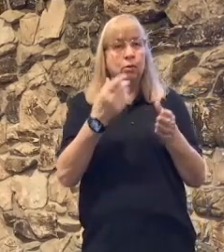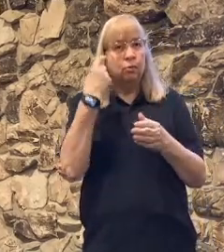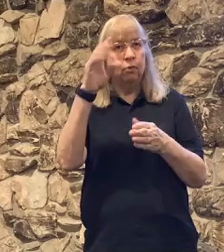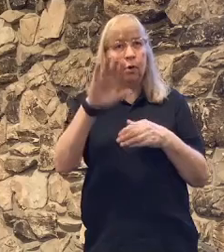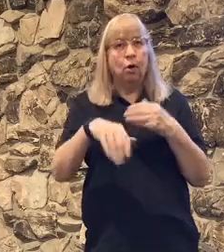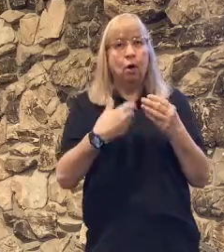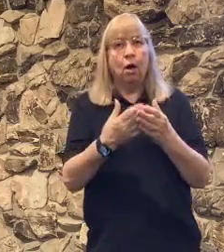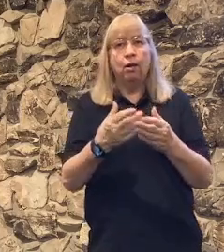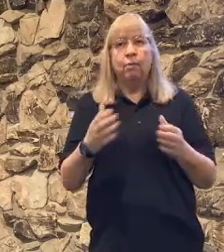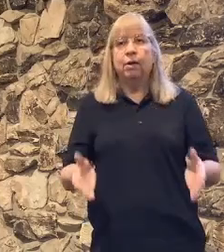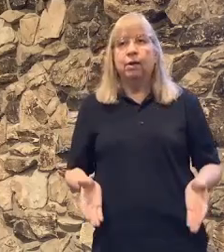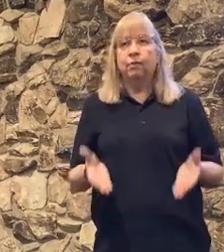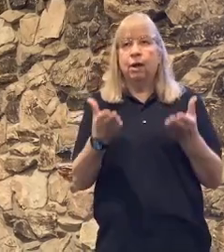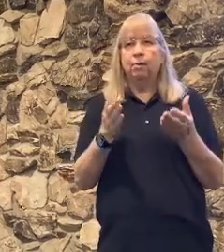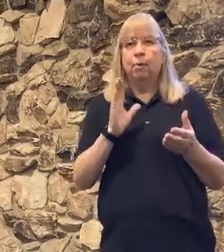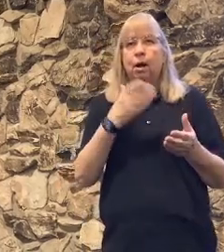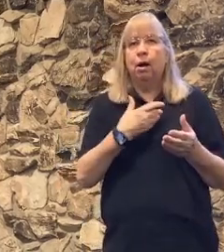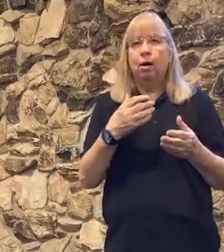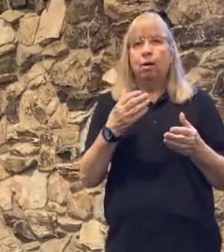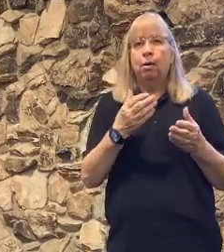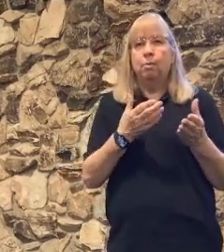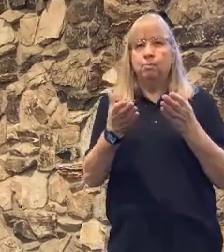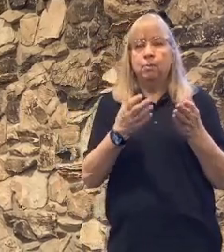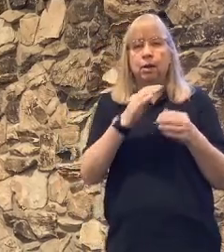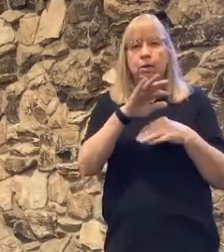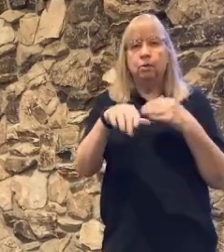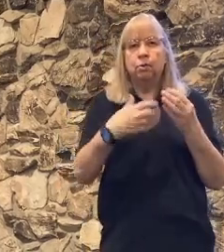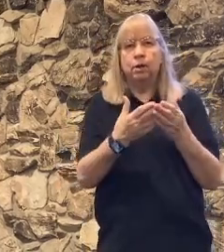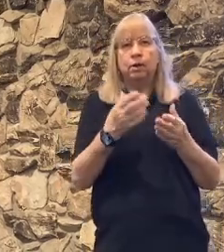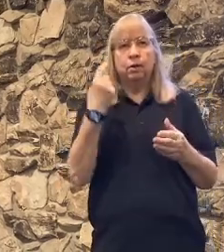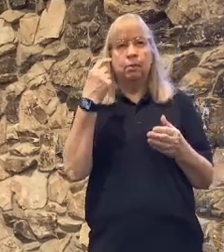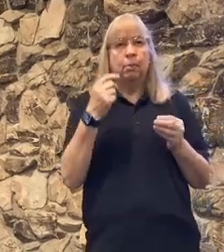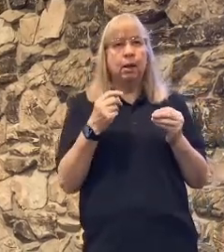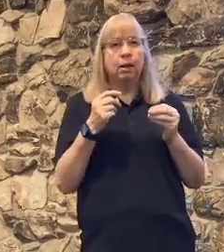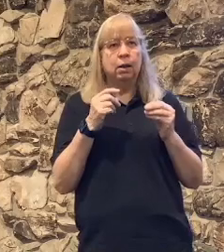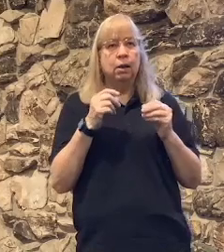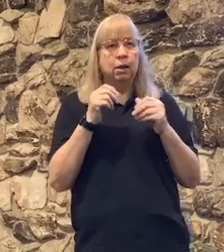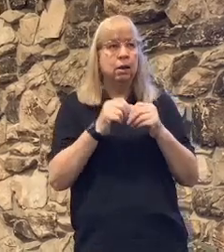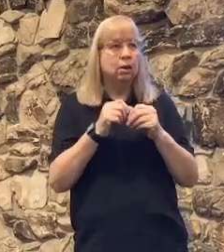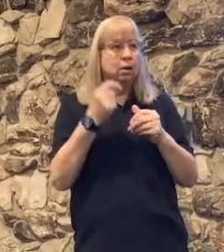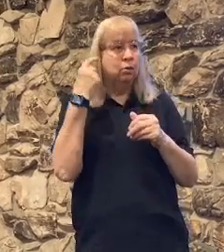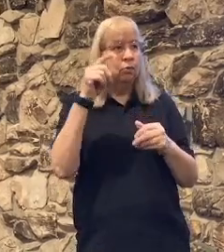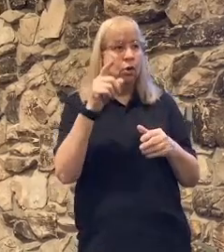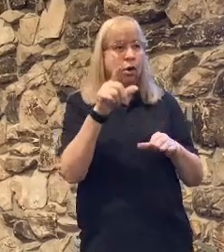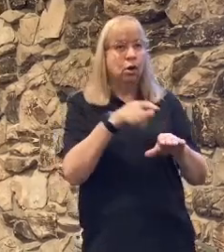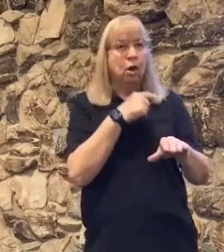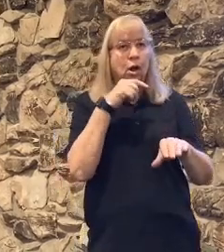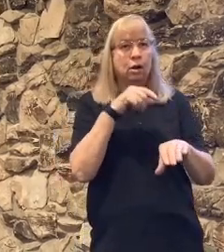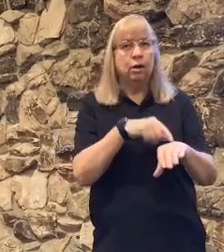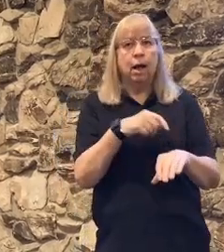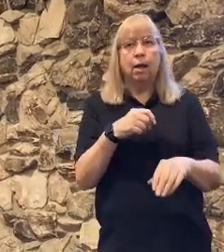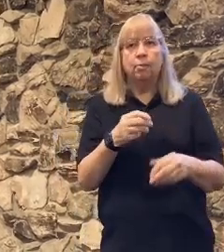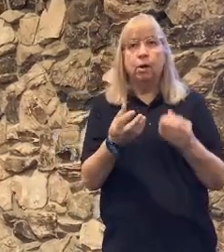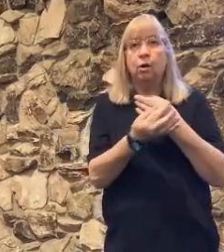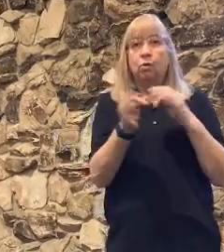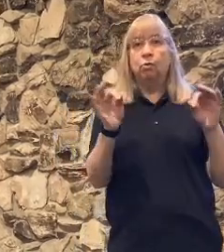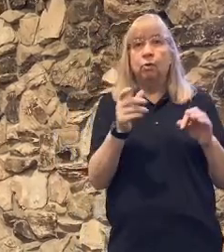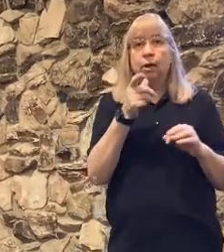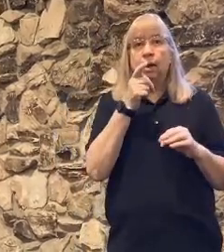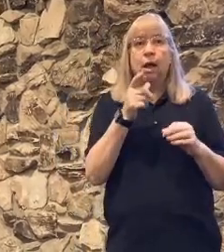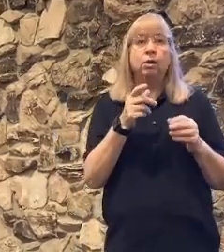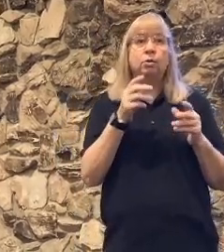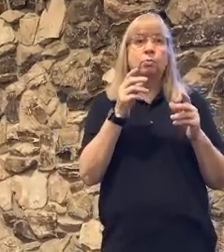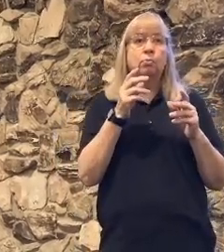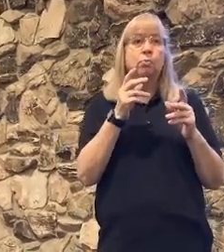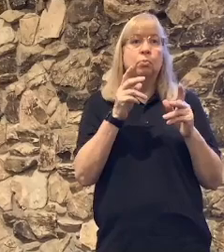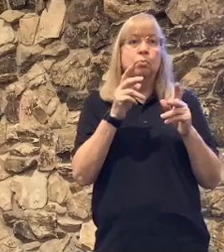ministries that you can continue to keep in prayer, ministries that have been going on for a long time. Free lunch program. Think